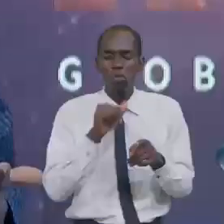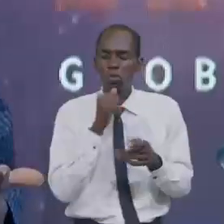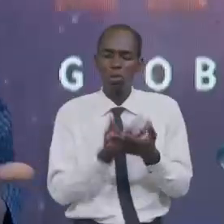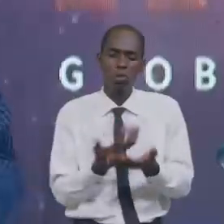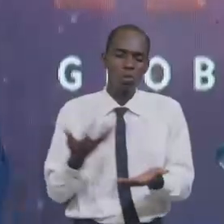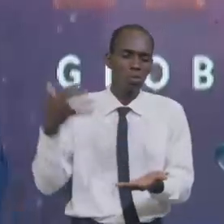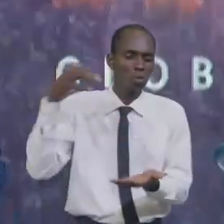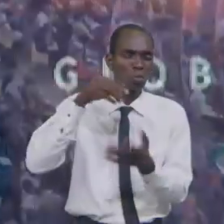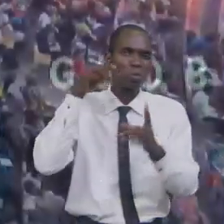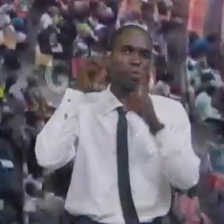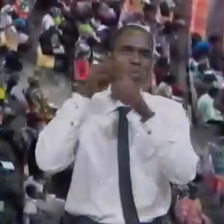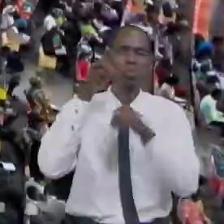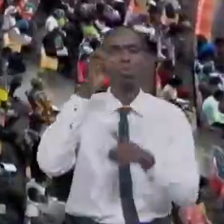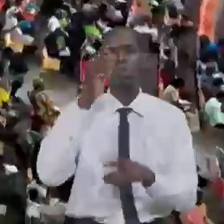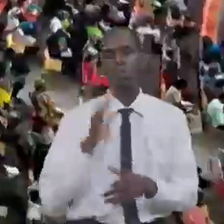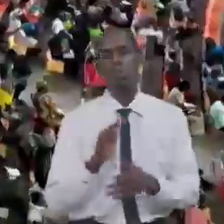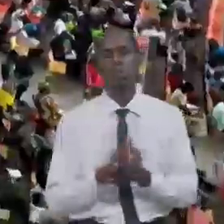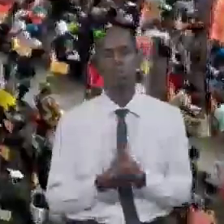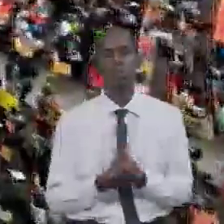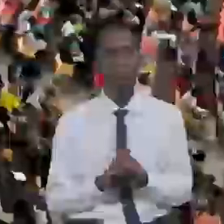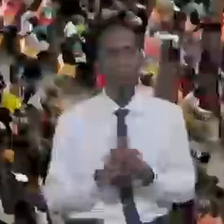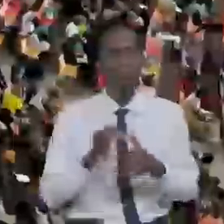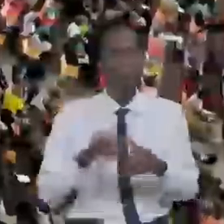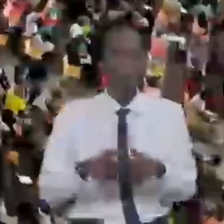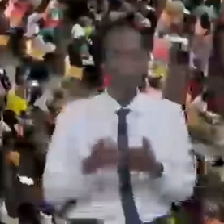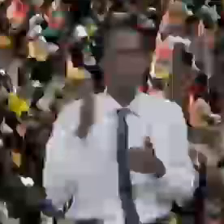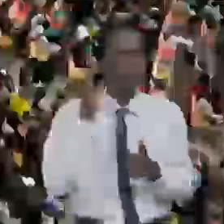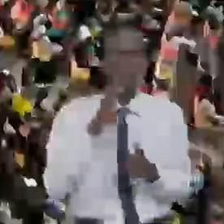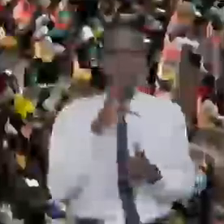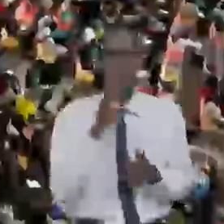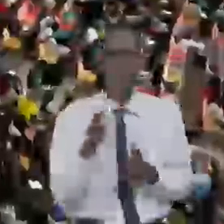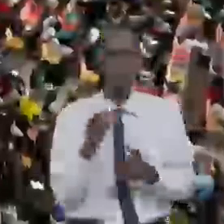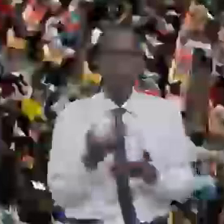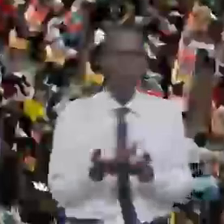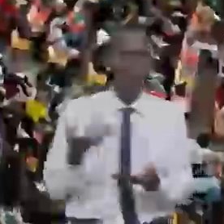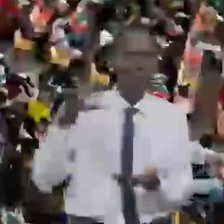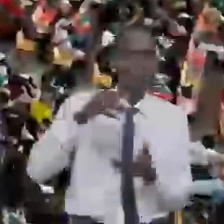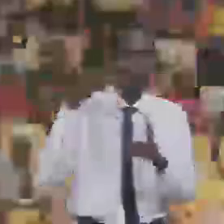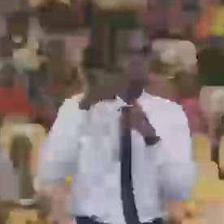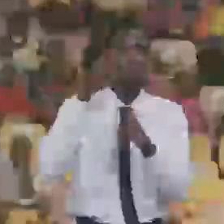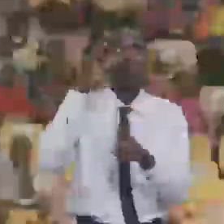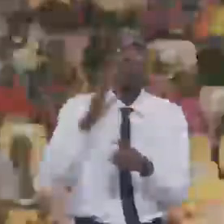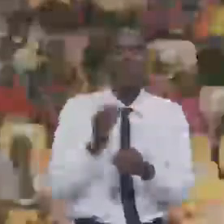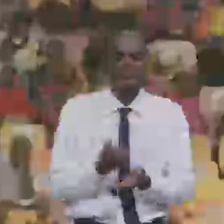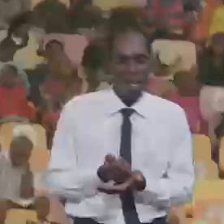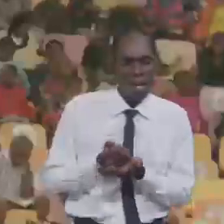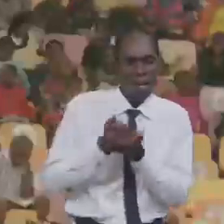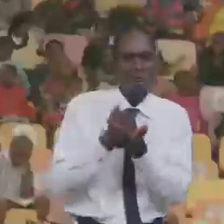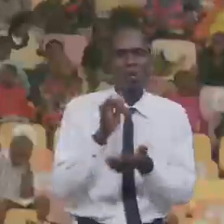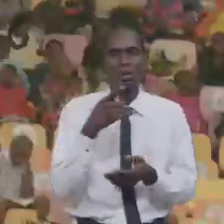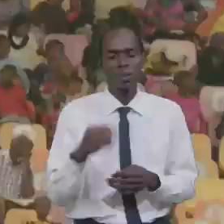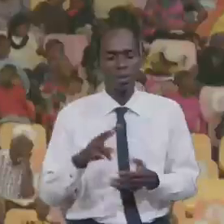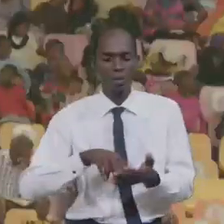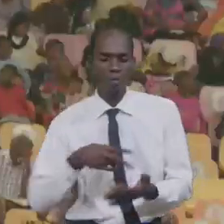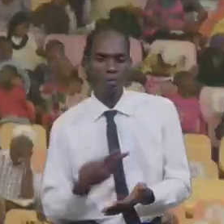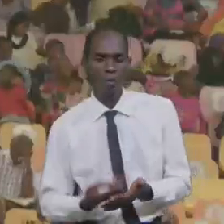rich toward God? Helping his creatures, lifting up the fallen, healing the sick,